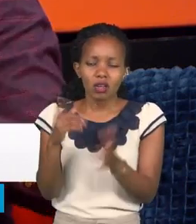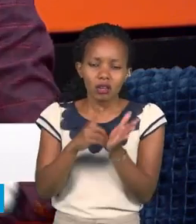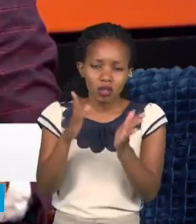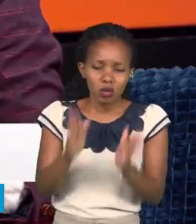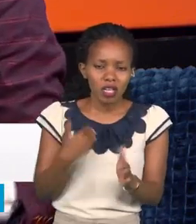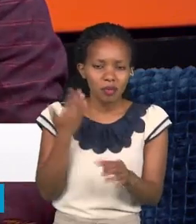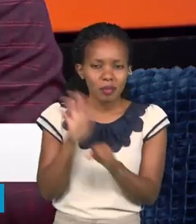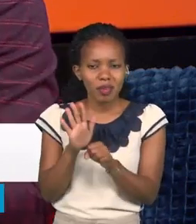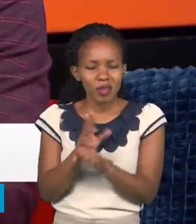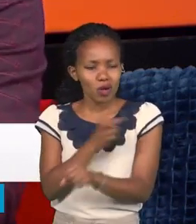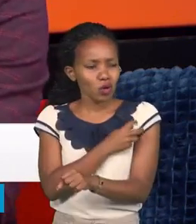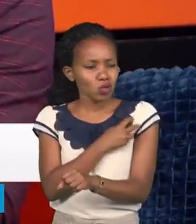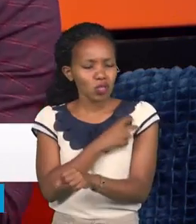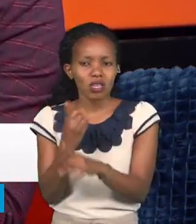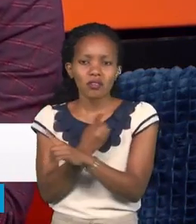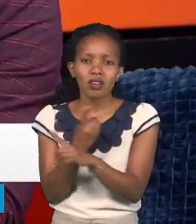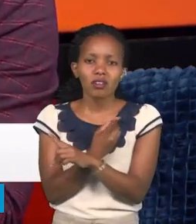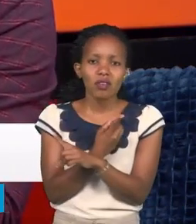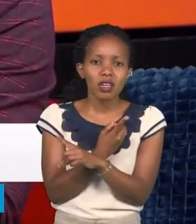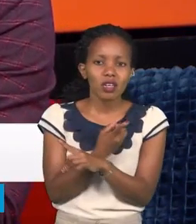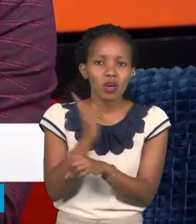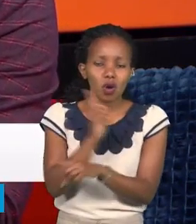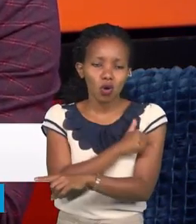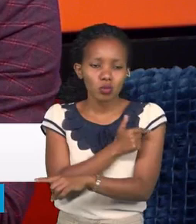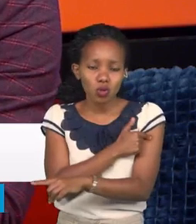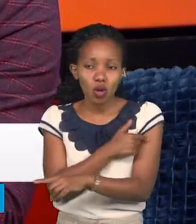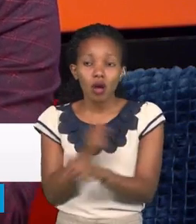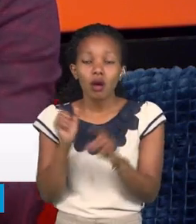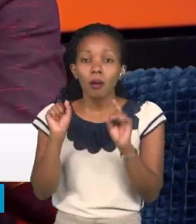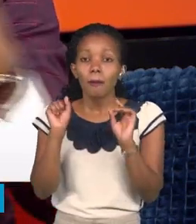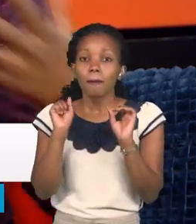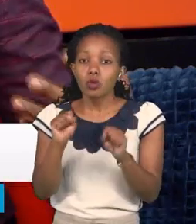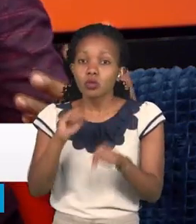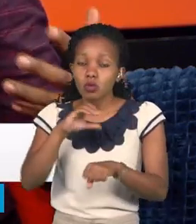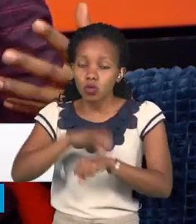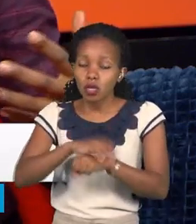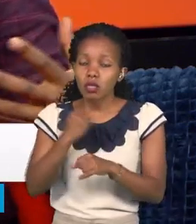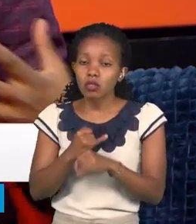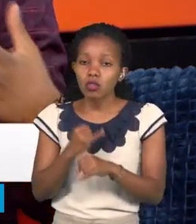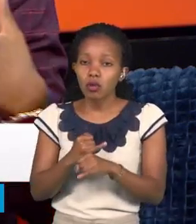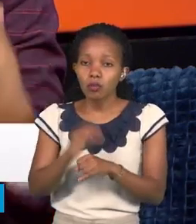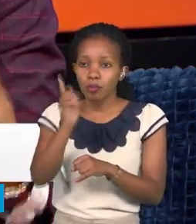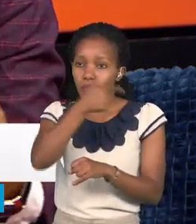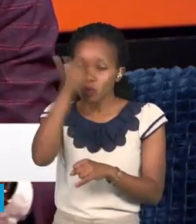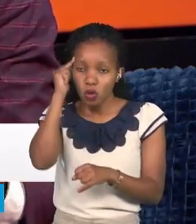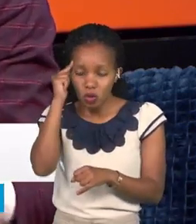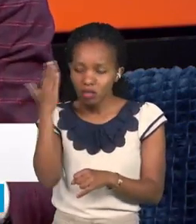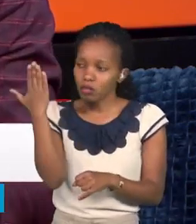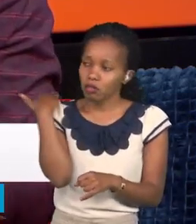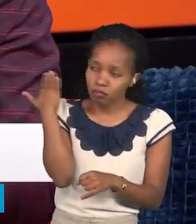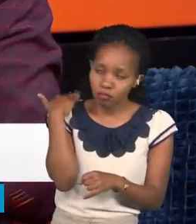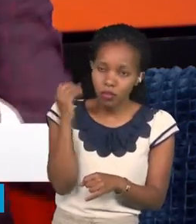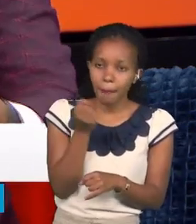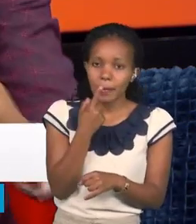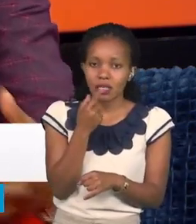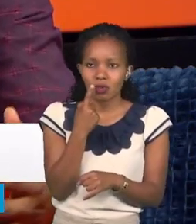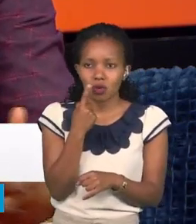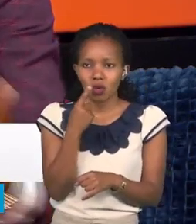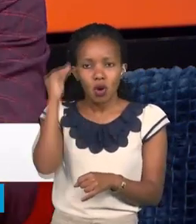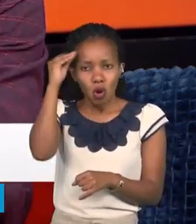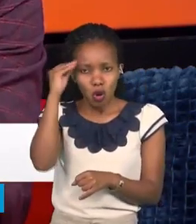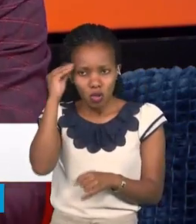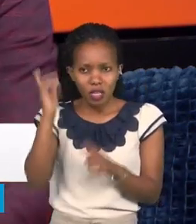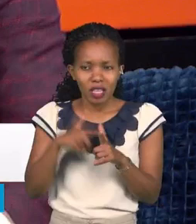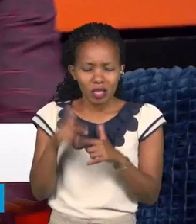different hospitals. Yeah. Now, do they still have a chance to fit in? Because some time back, you used to know medicine as a course, yeah. you're assured of a job